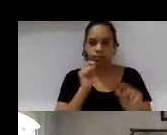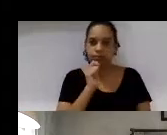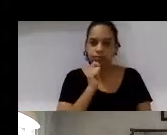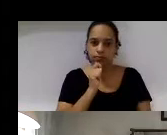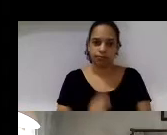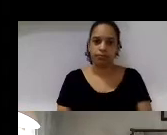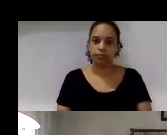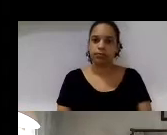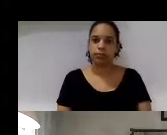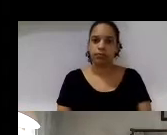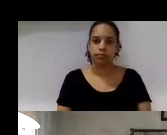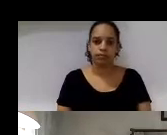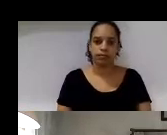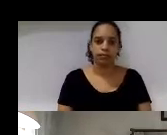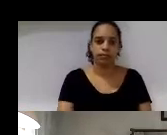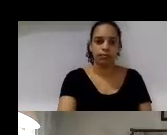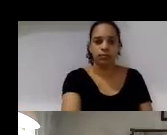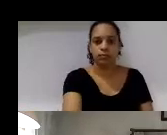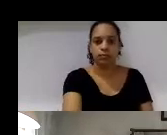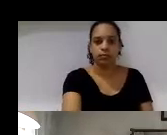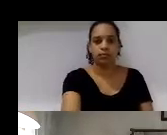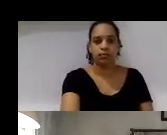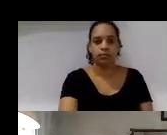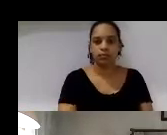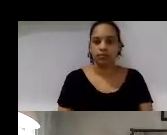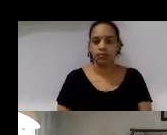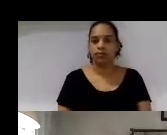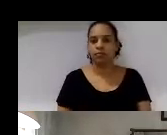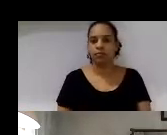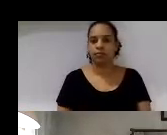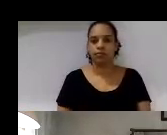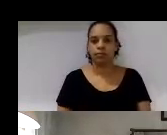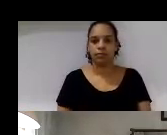of production could hire these workers and keep them on the poverty line